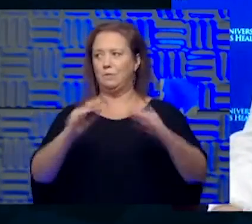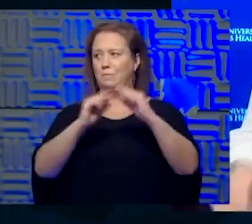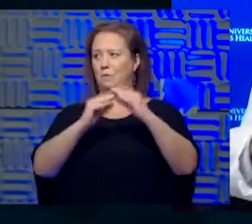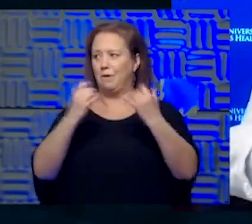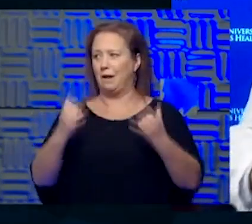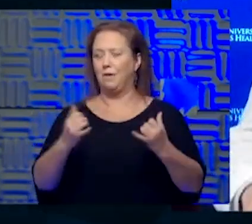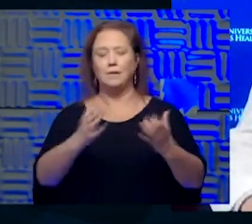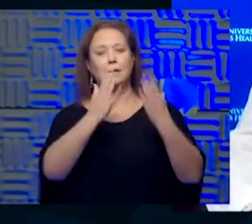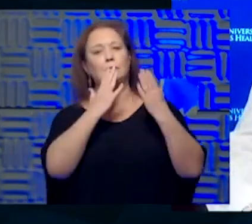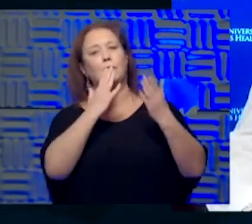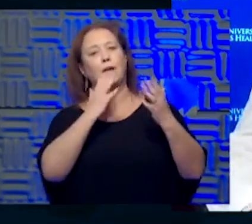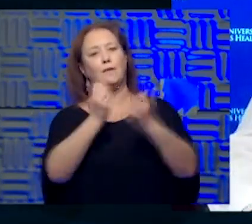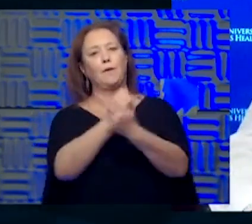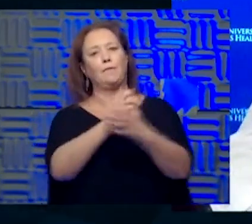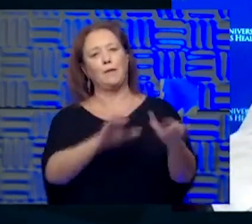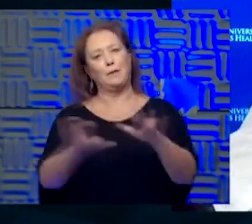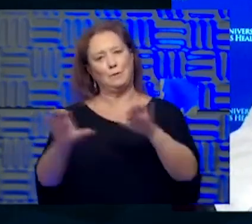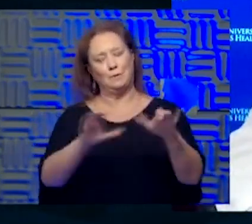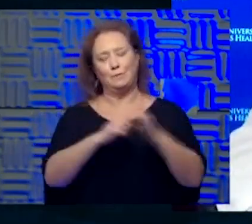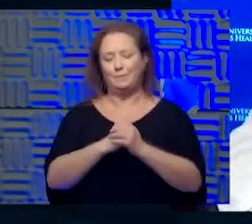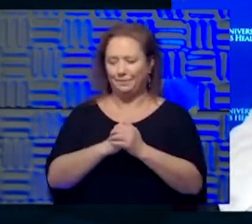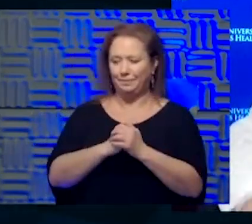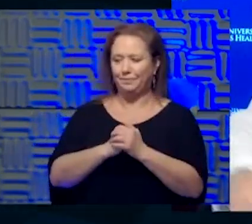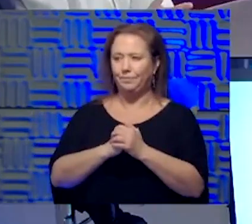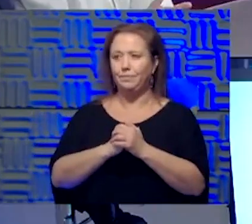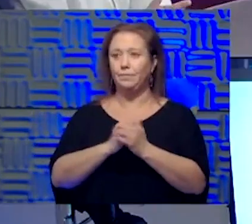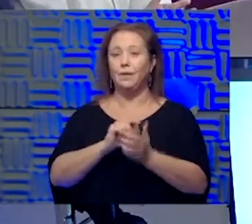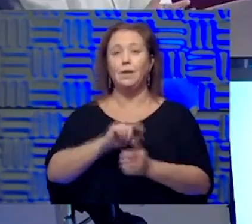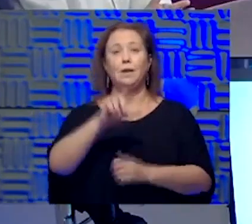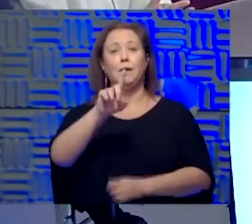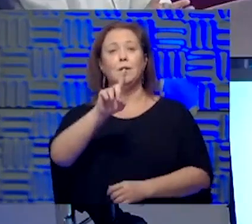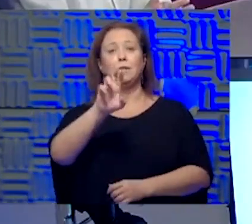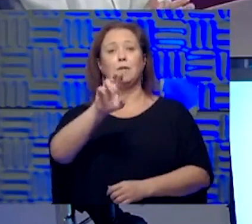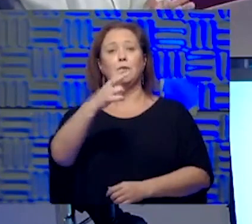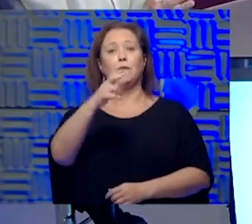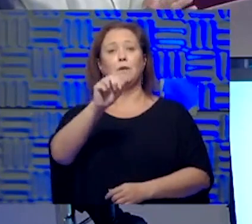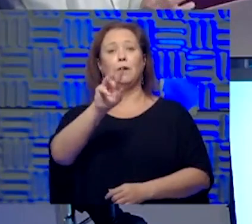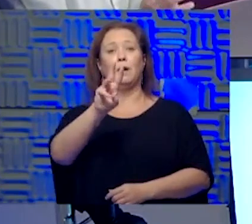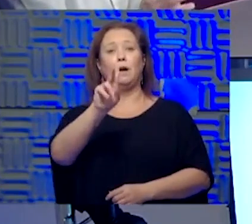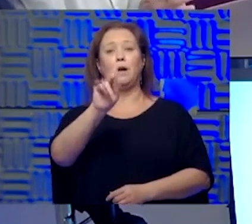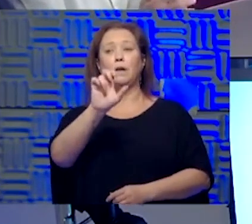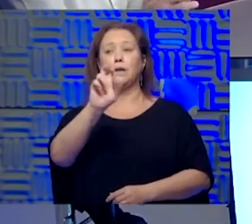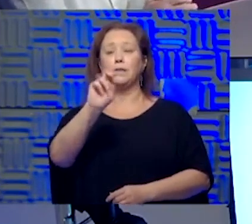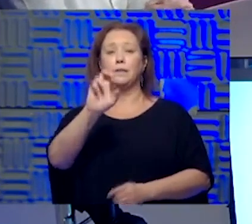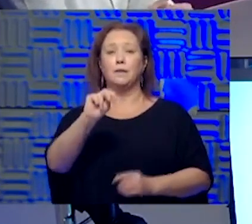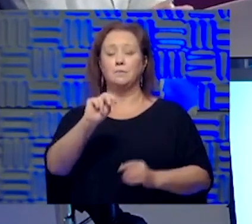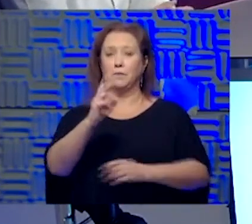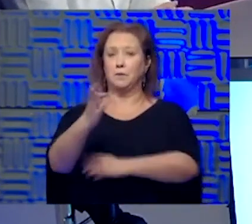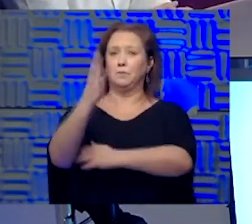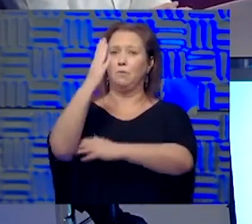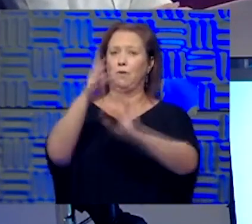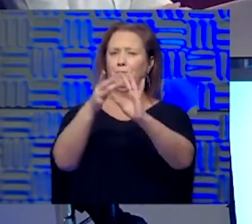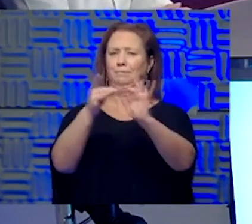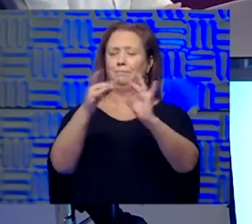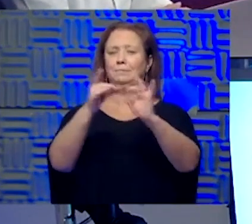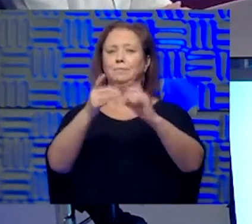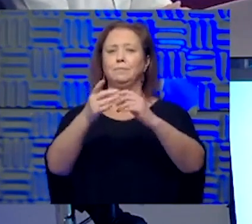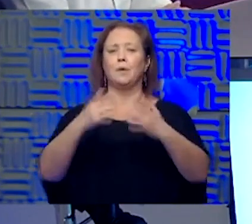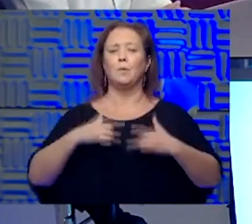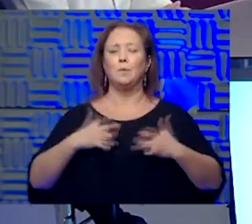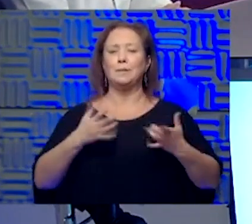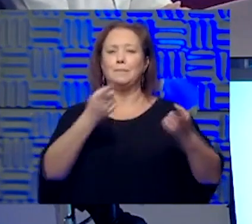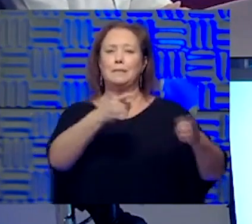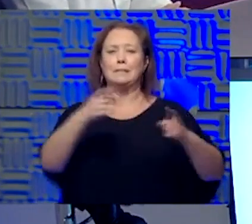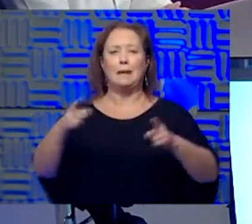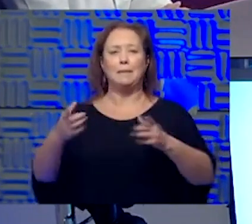So thank you for all you do. That's great. Thanks. I'm going to turn to Doc Hawk for just a minute. Doc, how are we doing this morning? Good. What are numbers like?